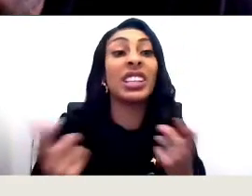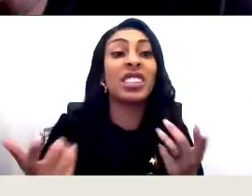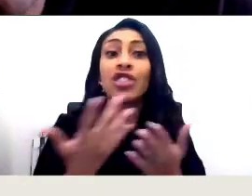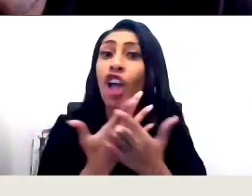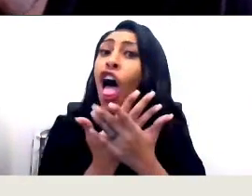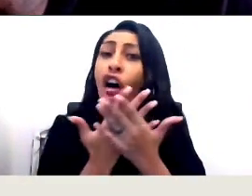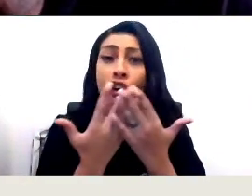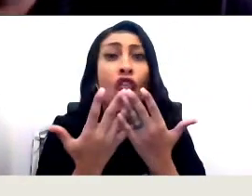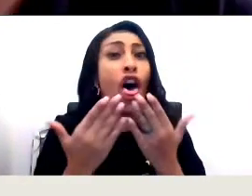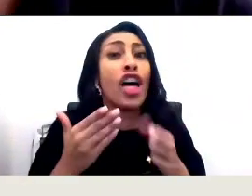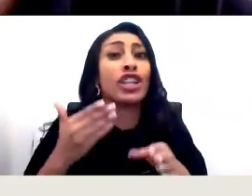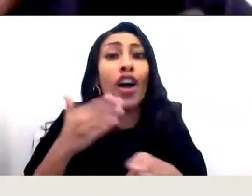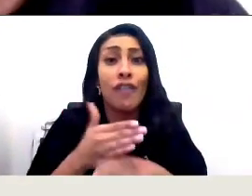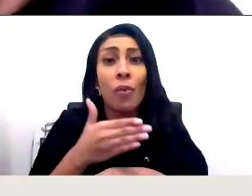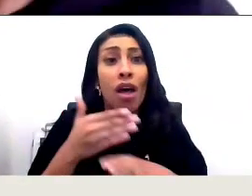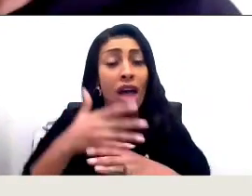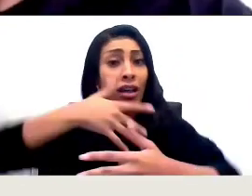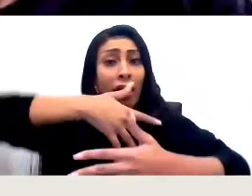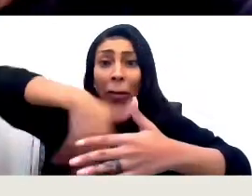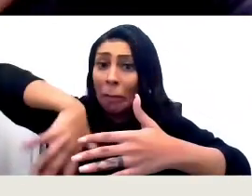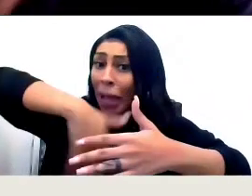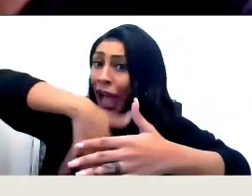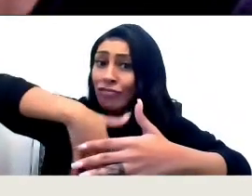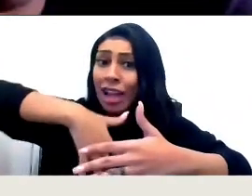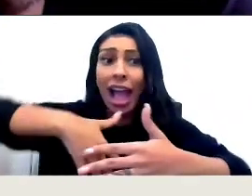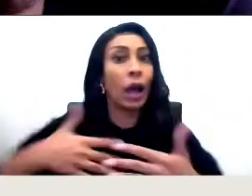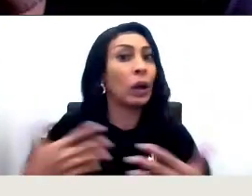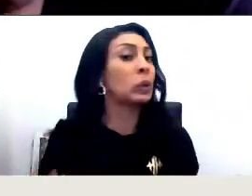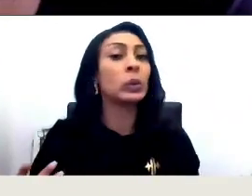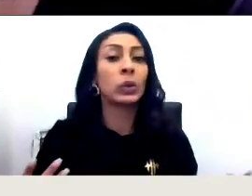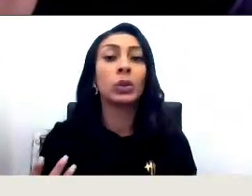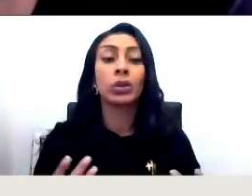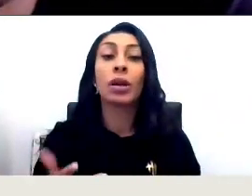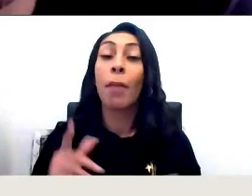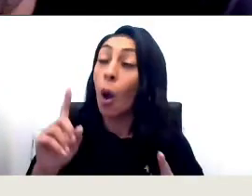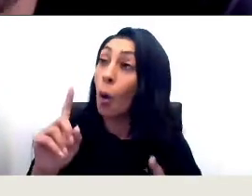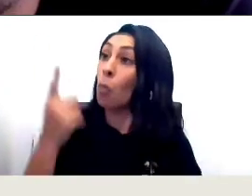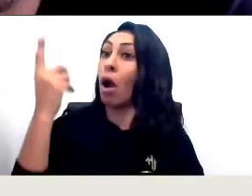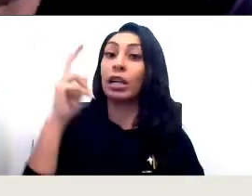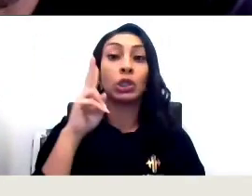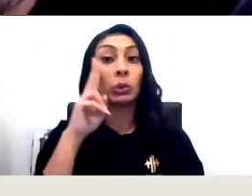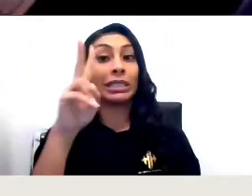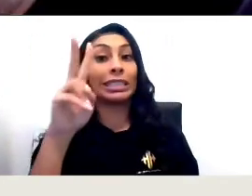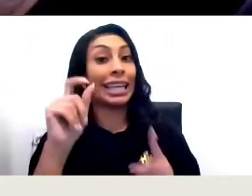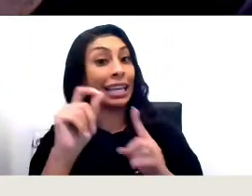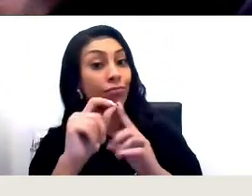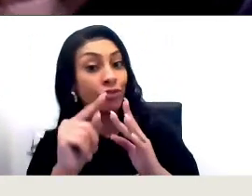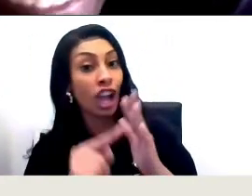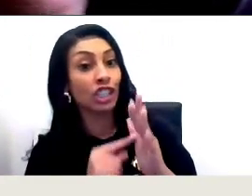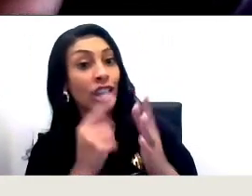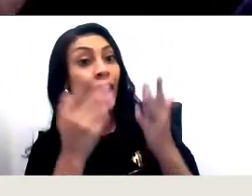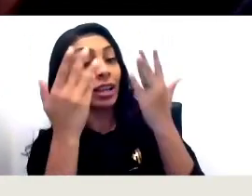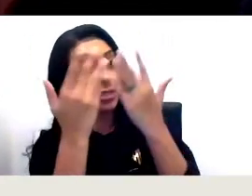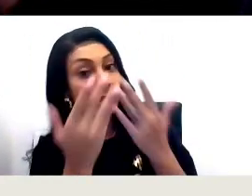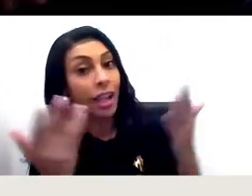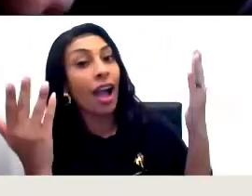it's a lot of work that goes, you know, behind the scenes. But once you see the projects unfolding— I can imagine. Yeah,